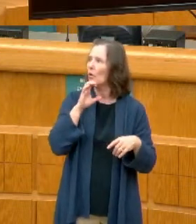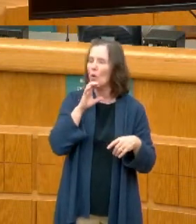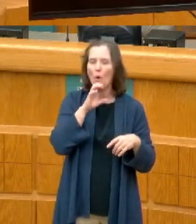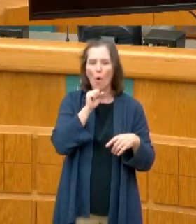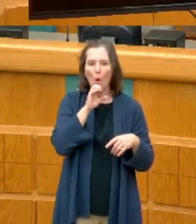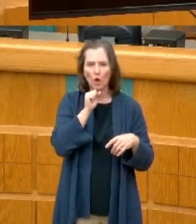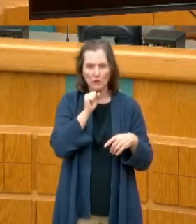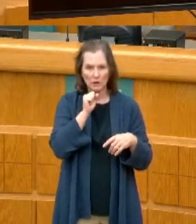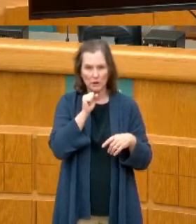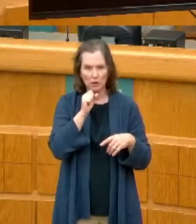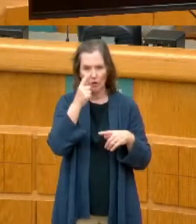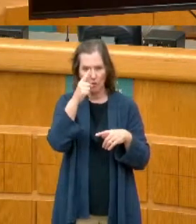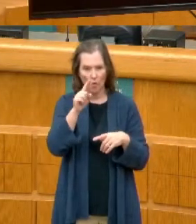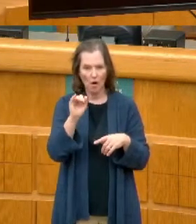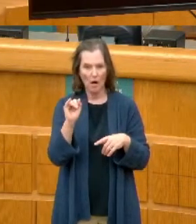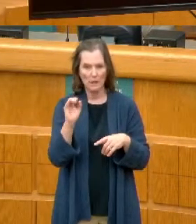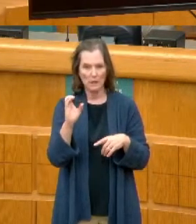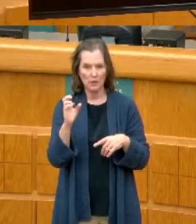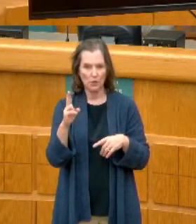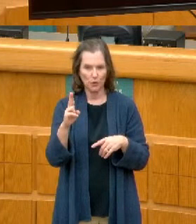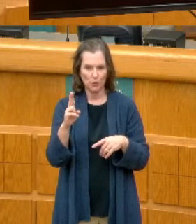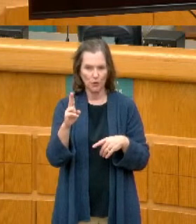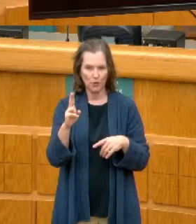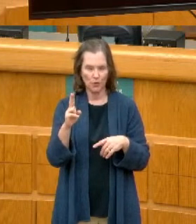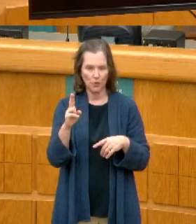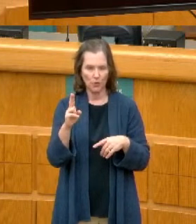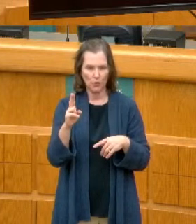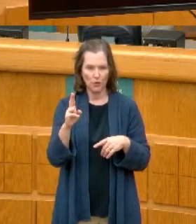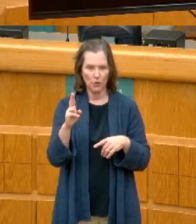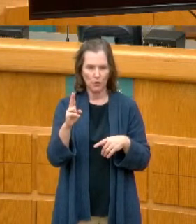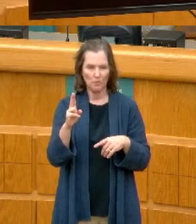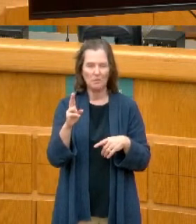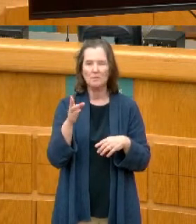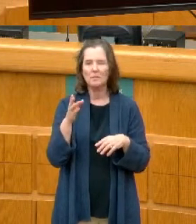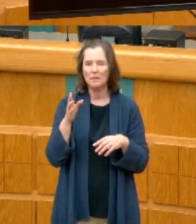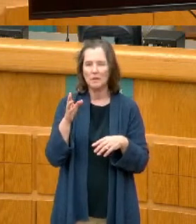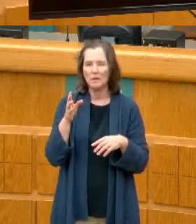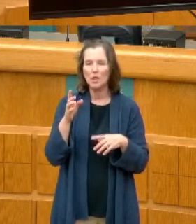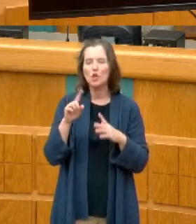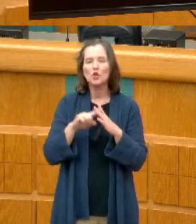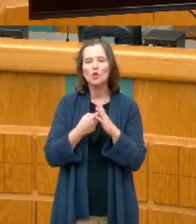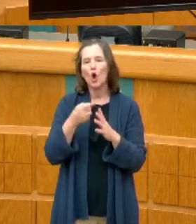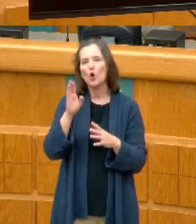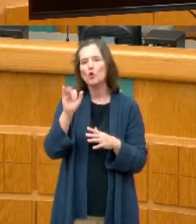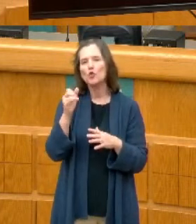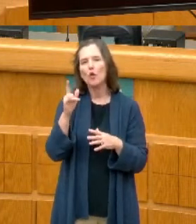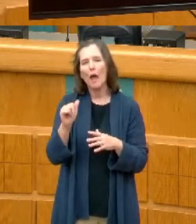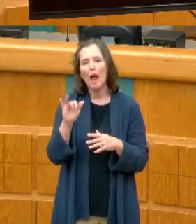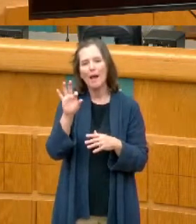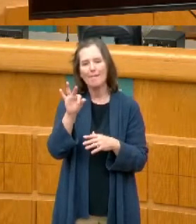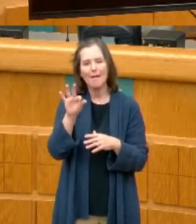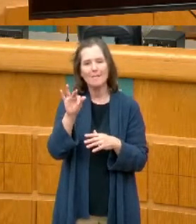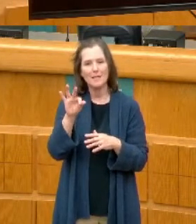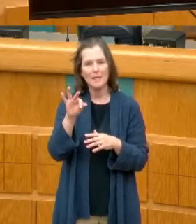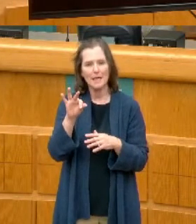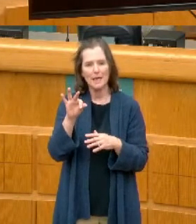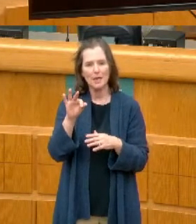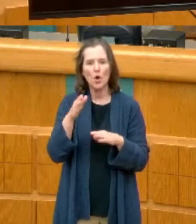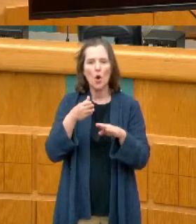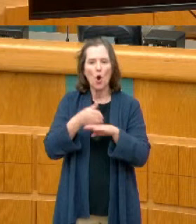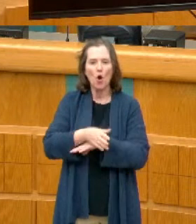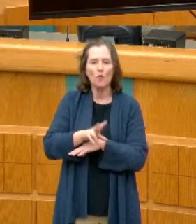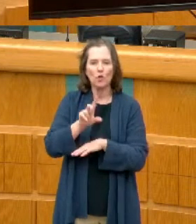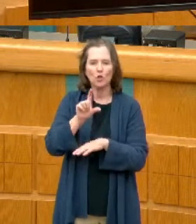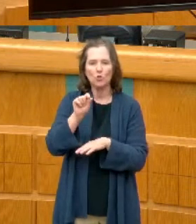the 19th, that's where we exceeded the 20 people in the ICU per day between the 3